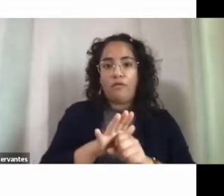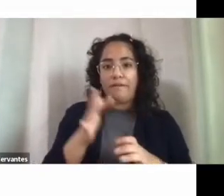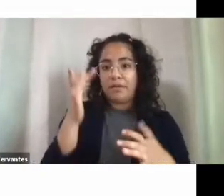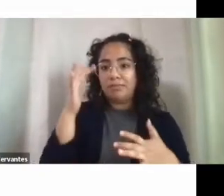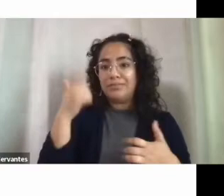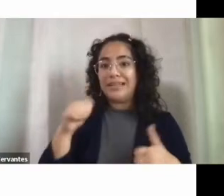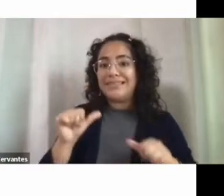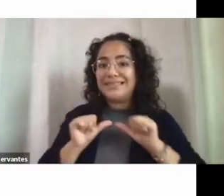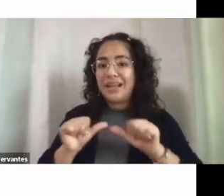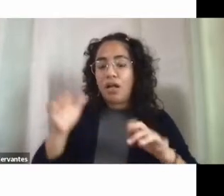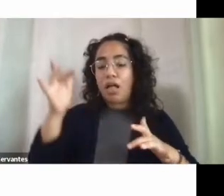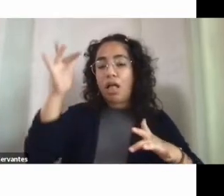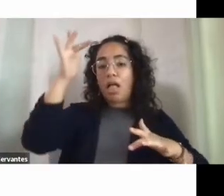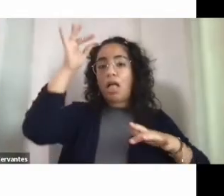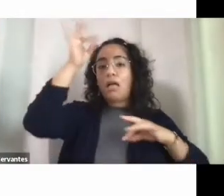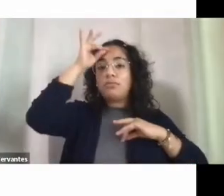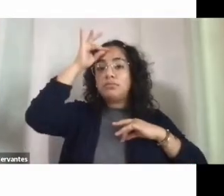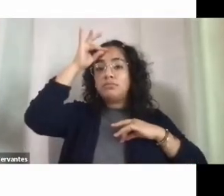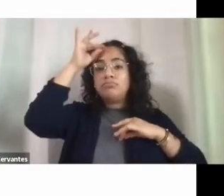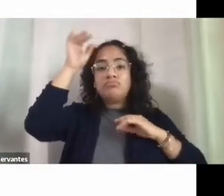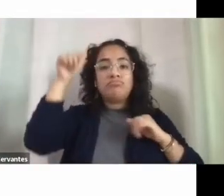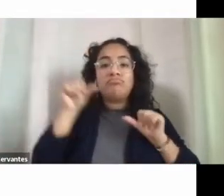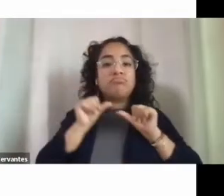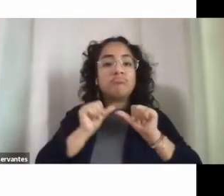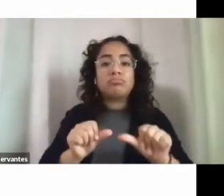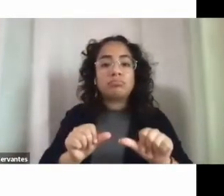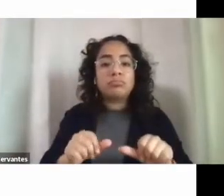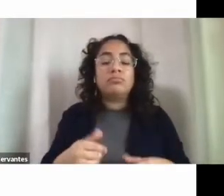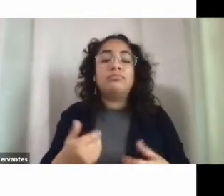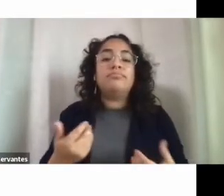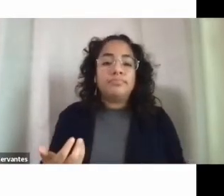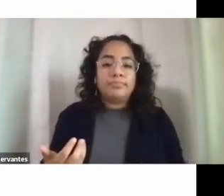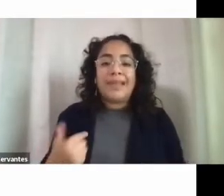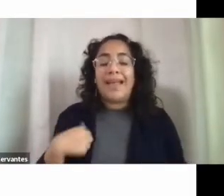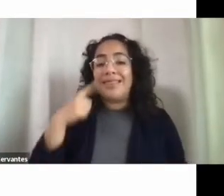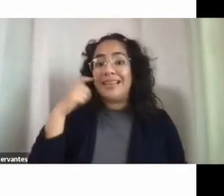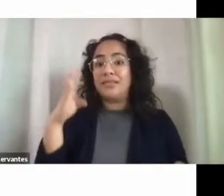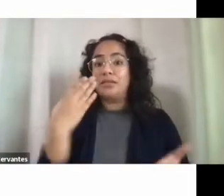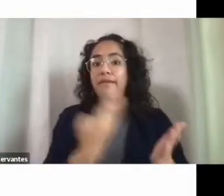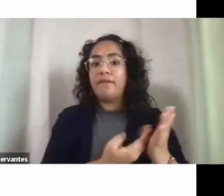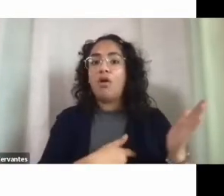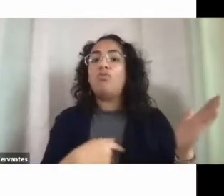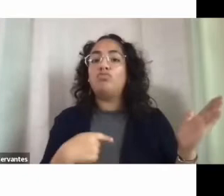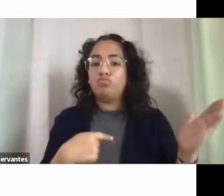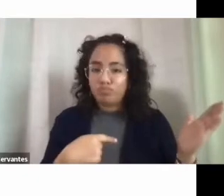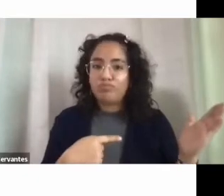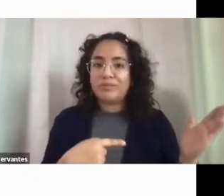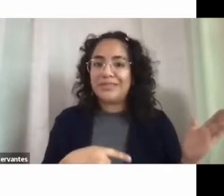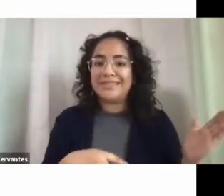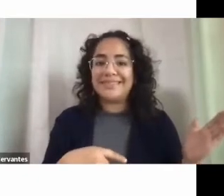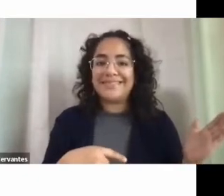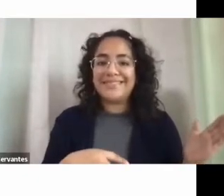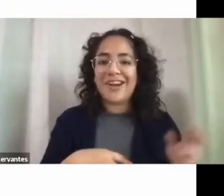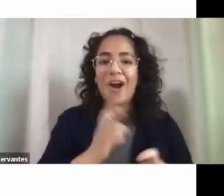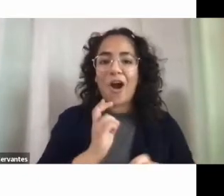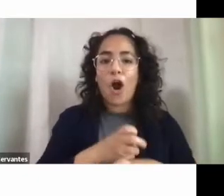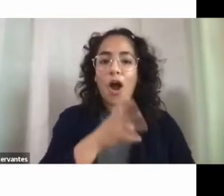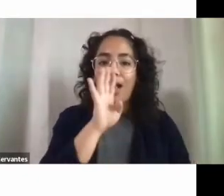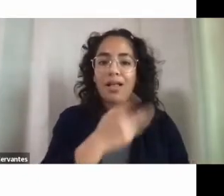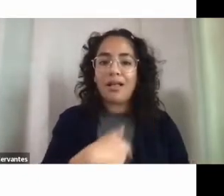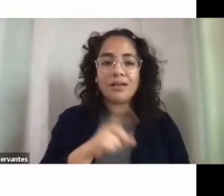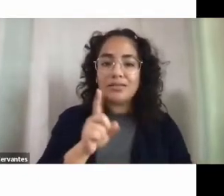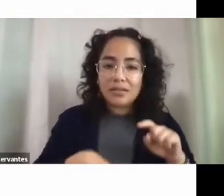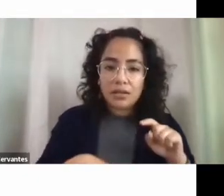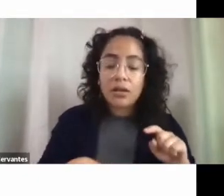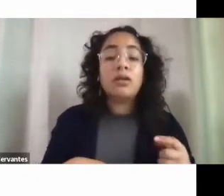people who've had the infection. And I think that this evidence is becoming really hard to ignore. It's still not